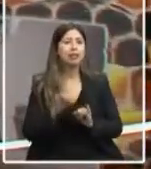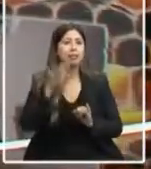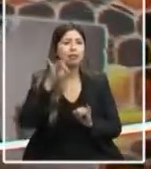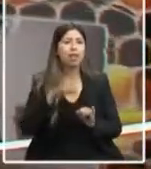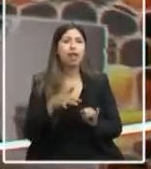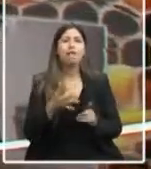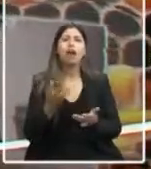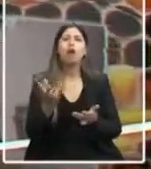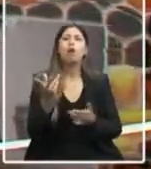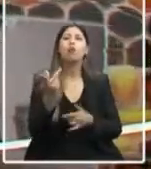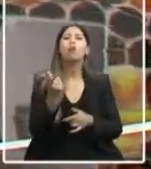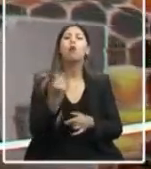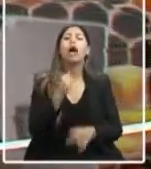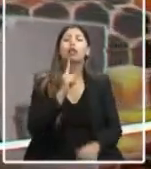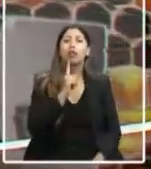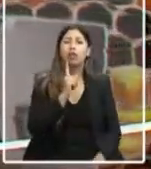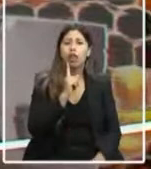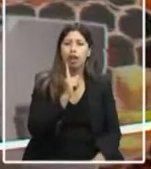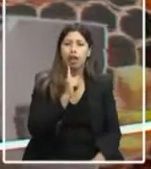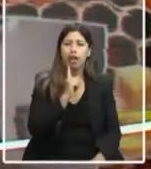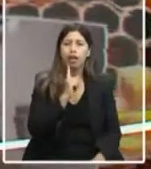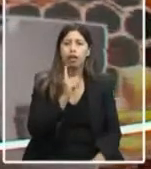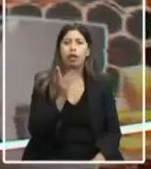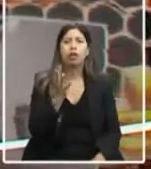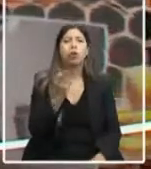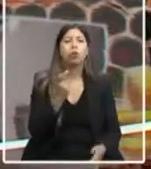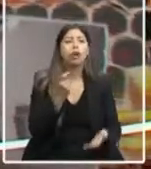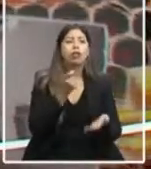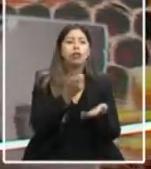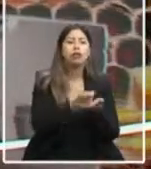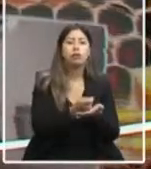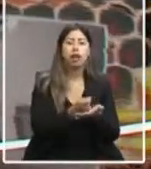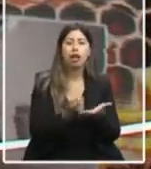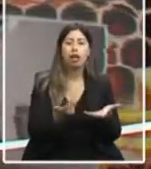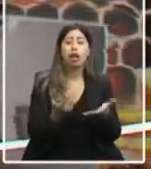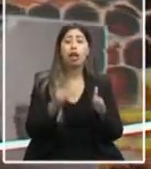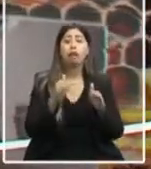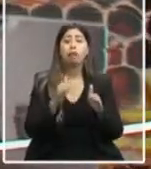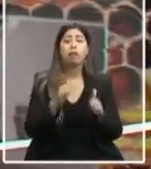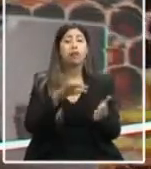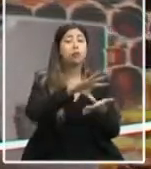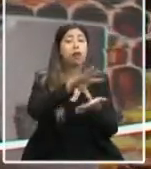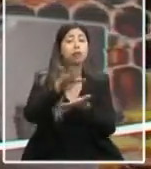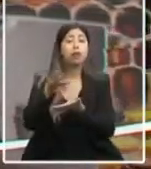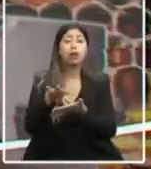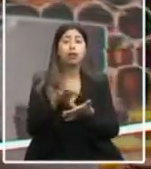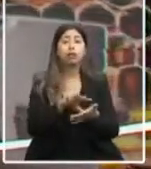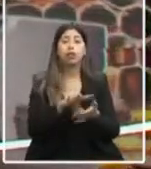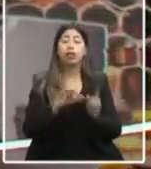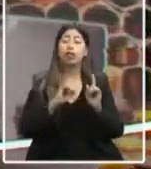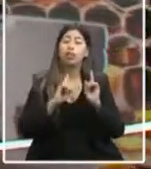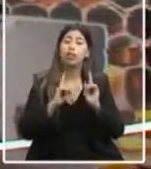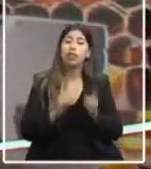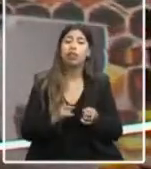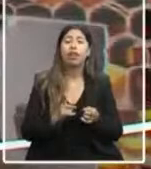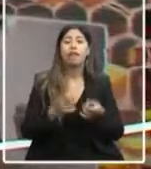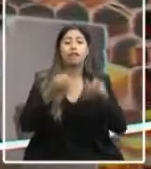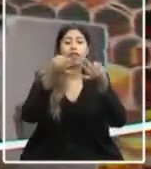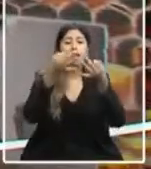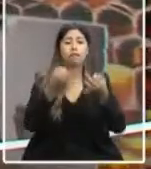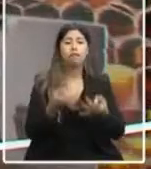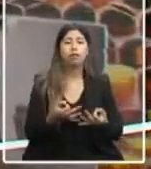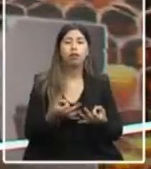is, and so forth. Similarly, a country needs to have an accounting of the assets over which it has